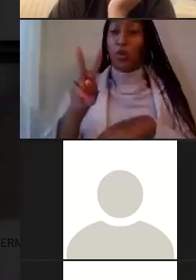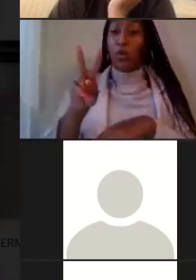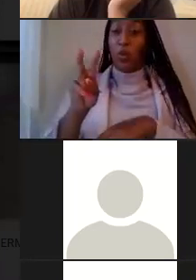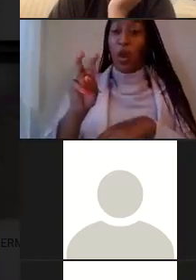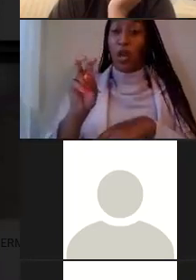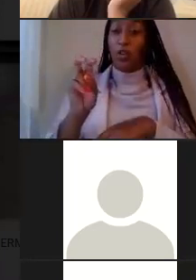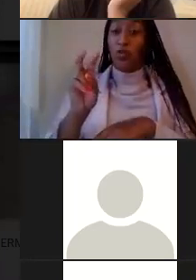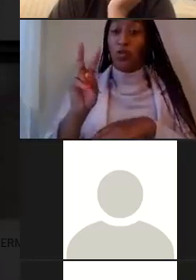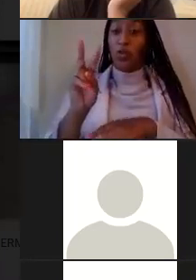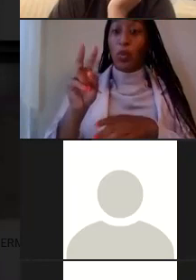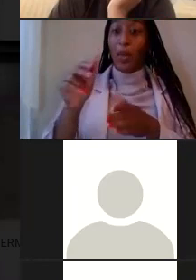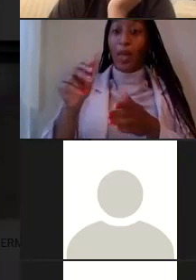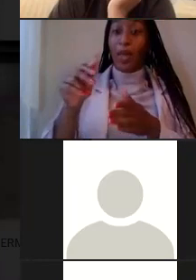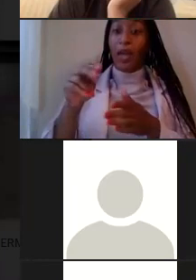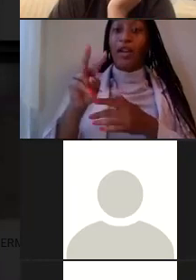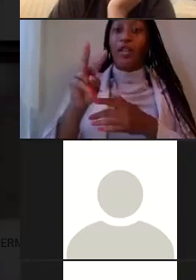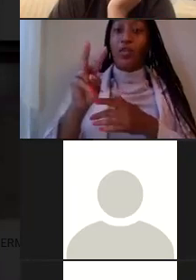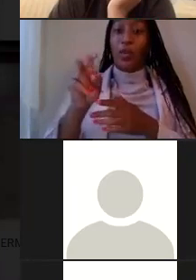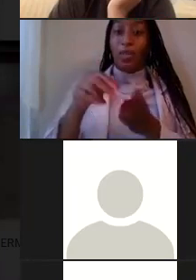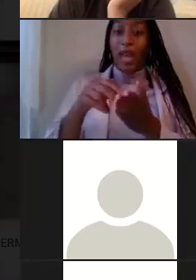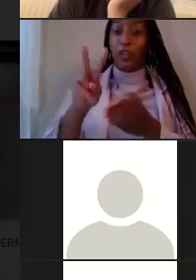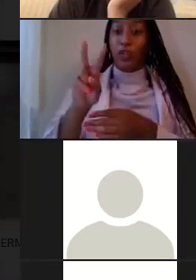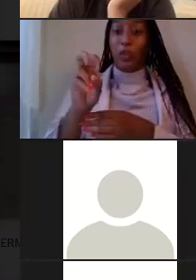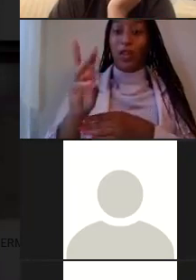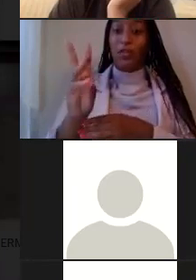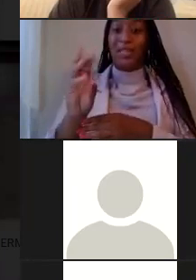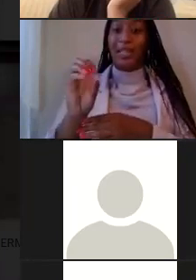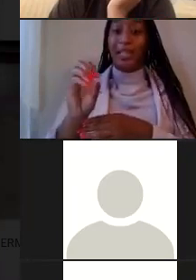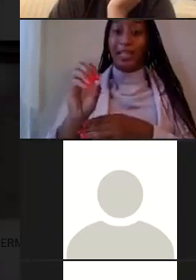2,260 kilojoules for every kilogram.